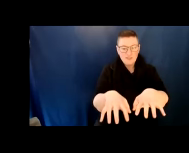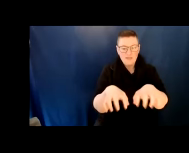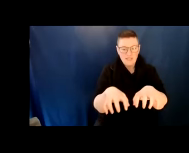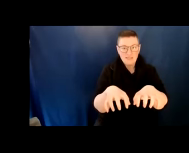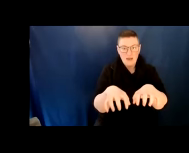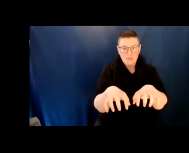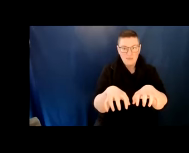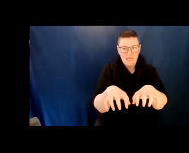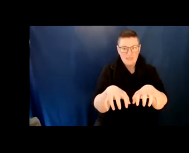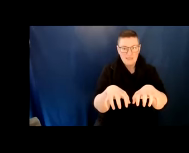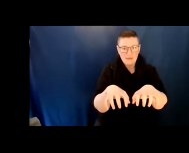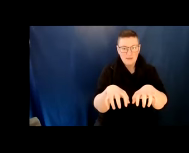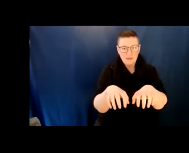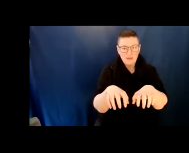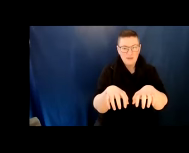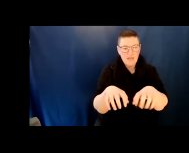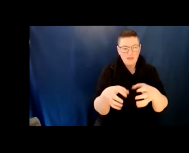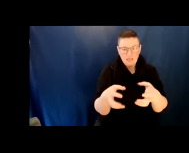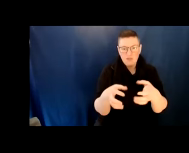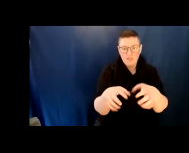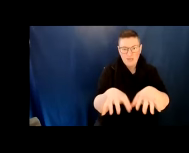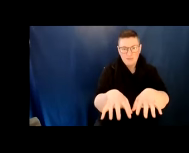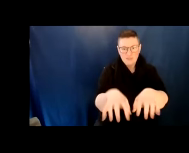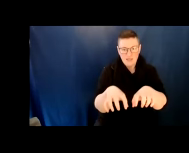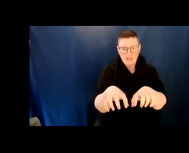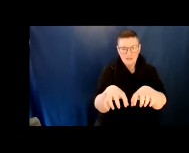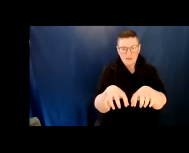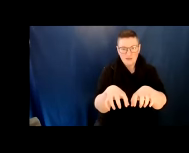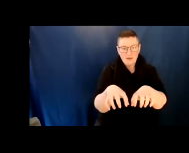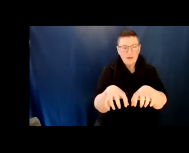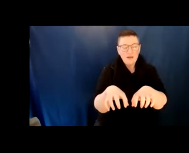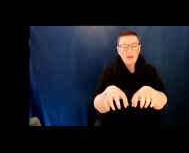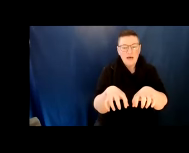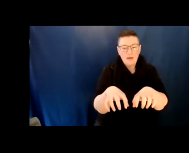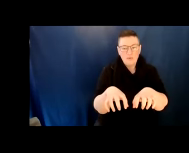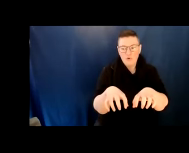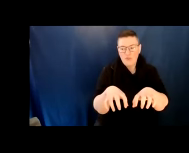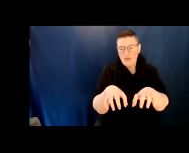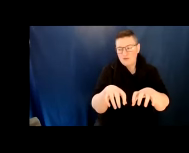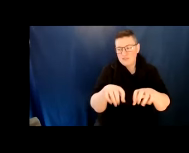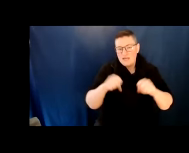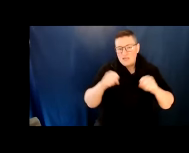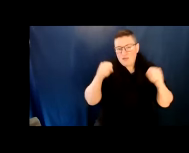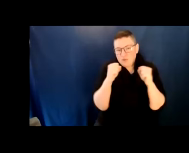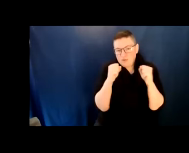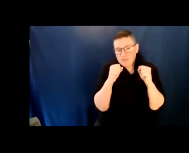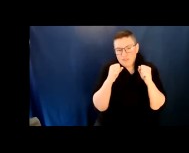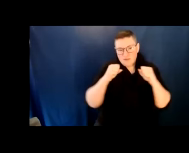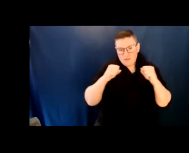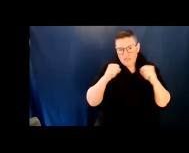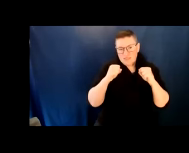refer to something that stops in place, like a liquid that becomes solid. Or the other sign you might